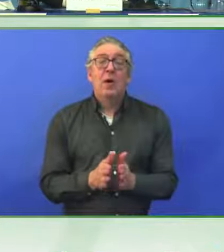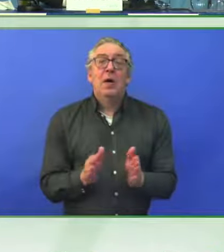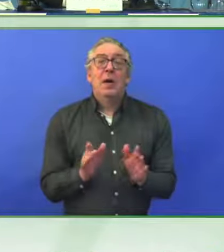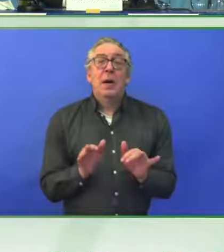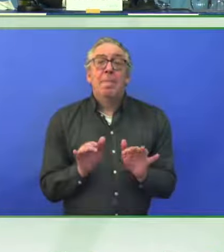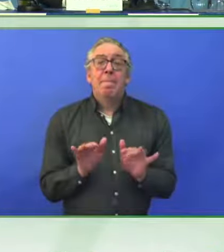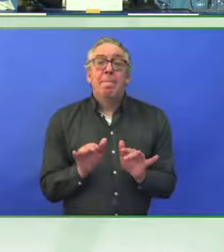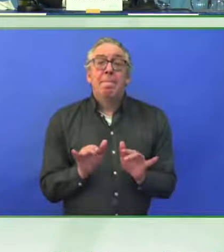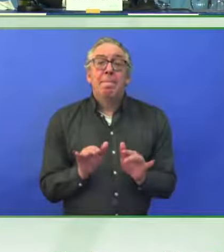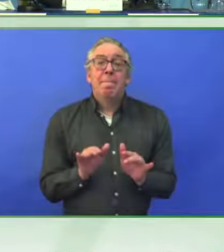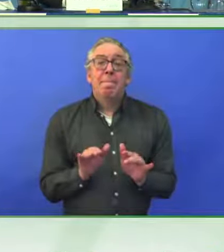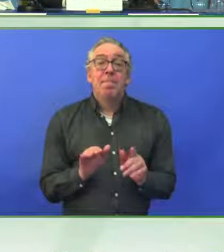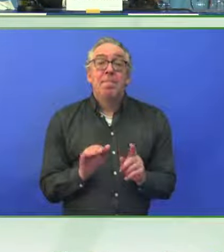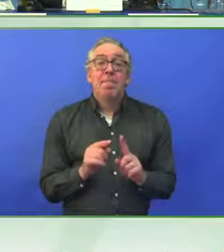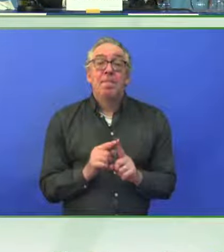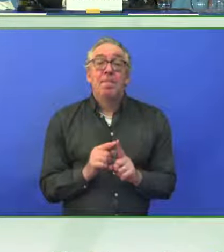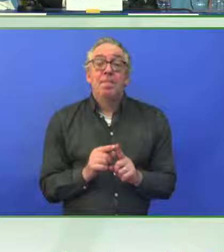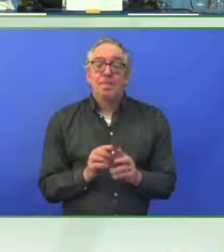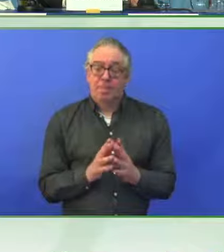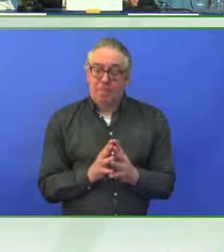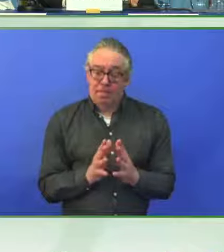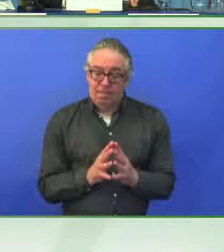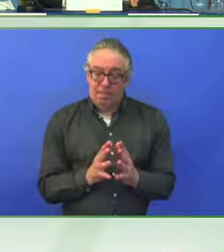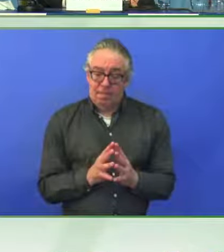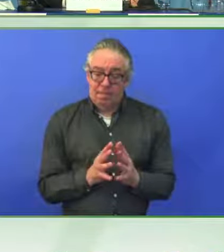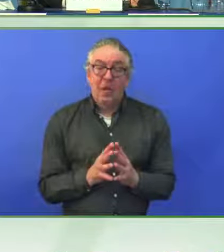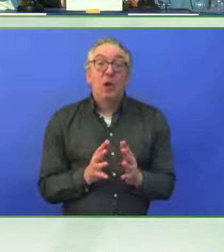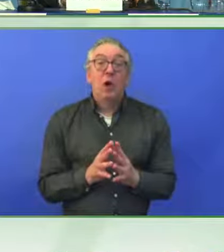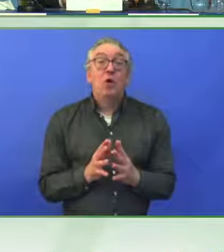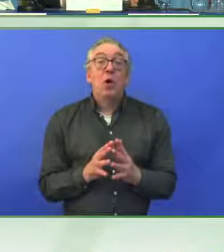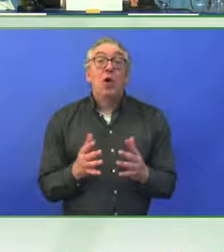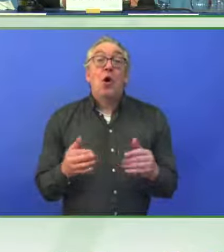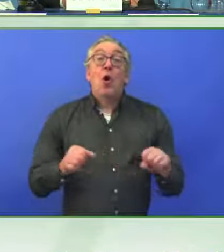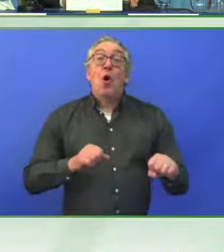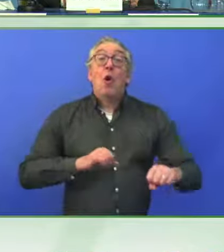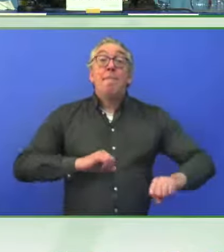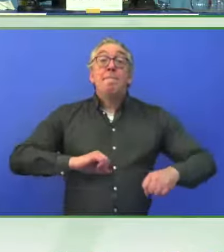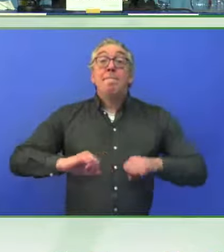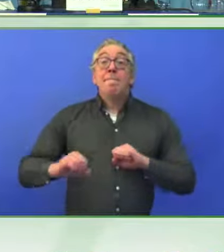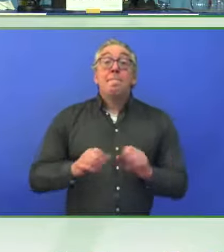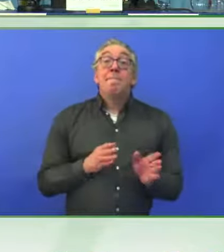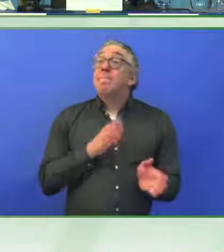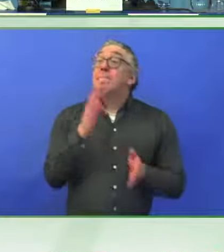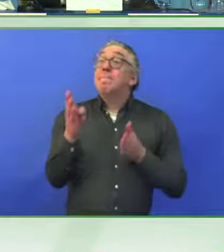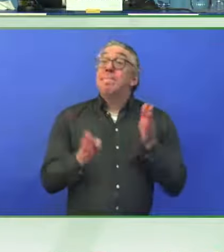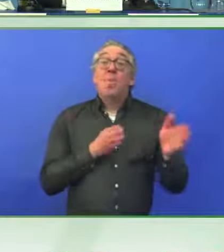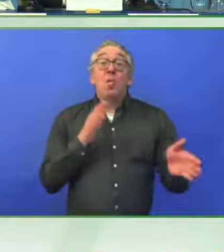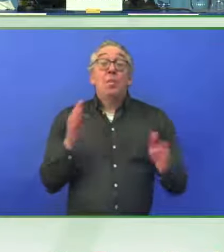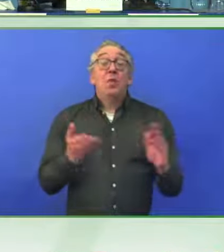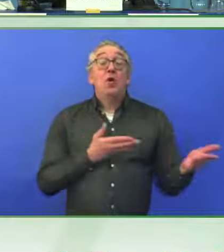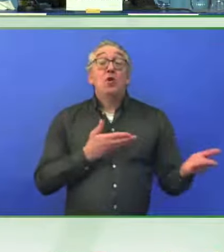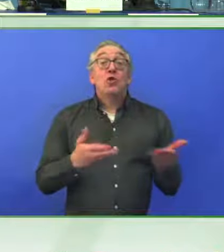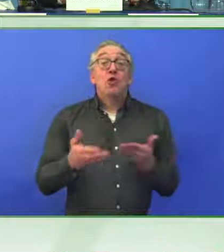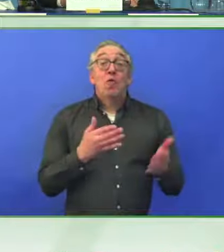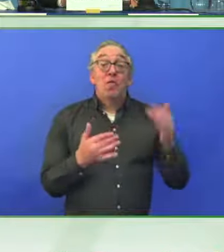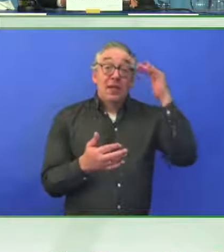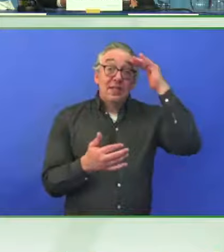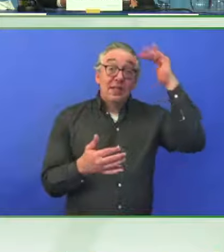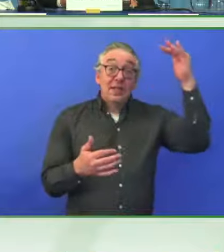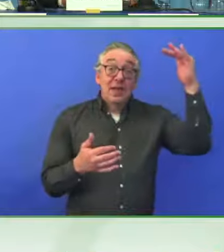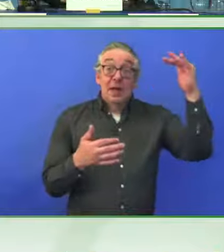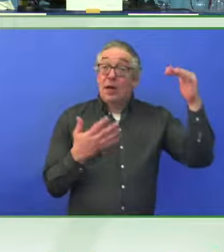from a mobility as service paradigm, we sell the subscription, and we